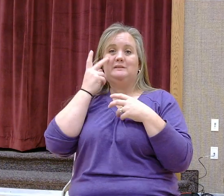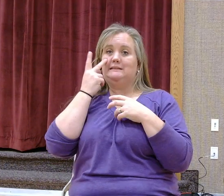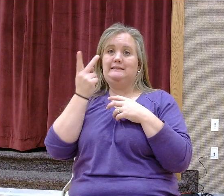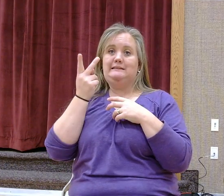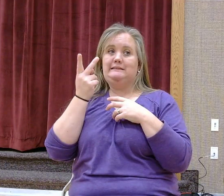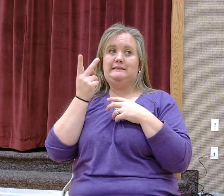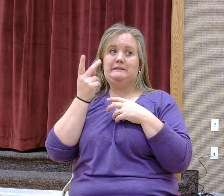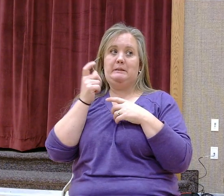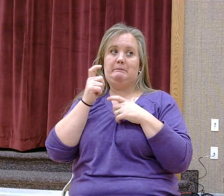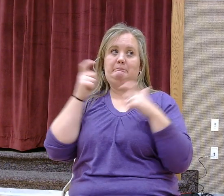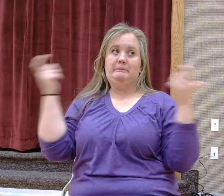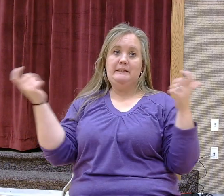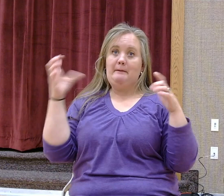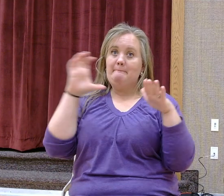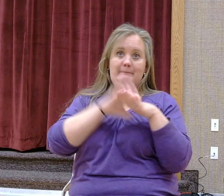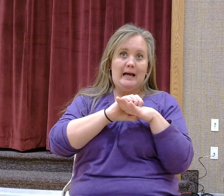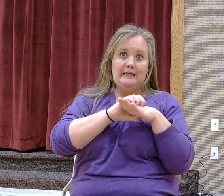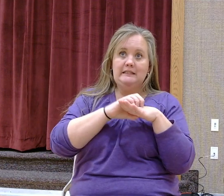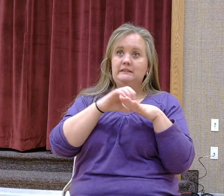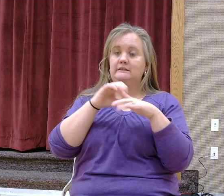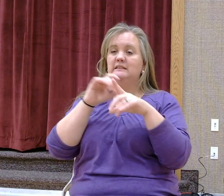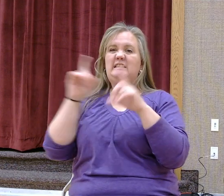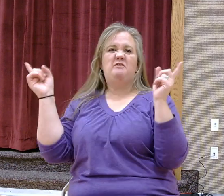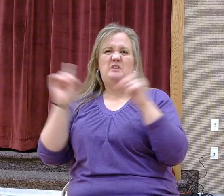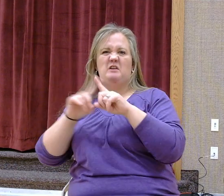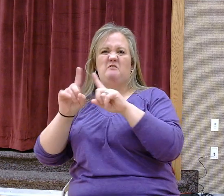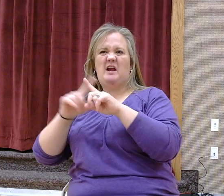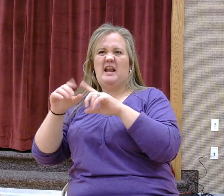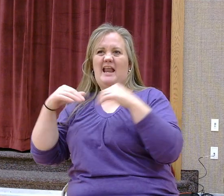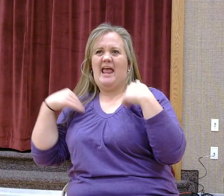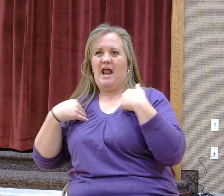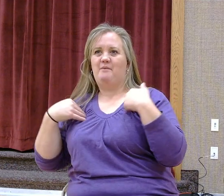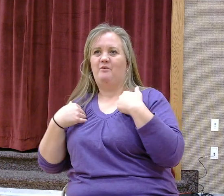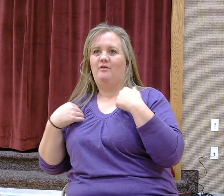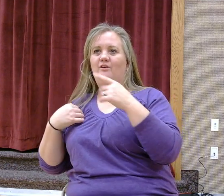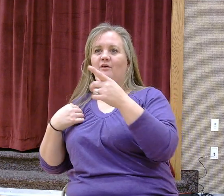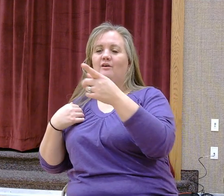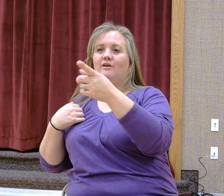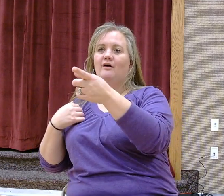or, obviously a different animal. No pun intended. Yes?